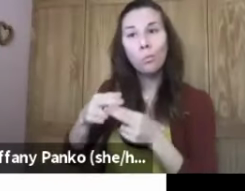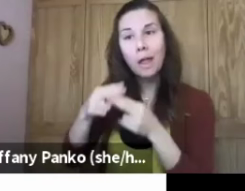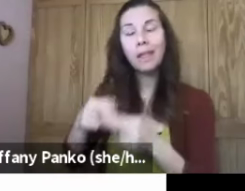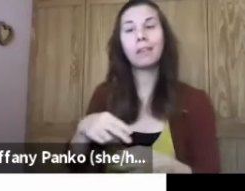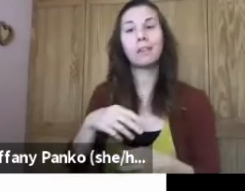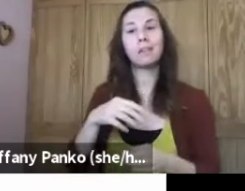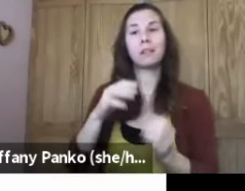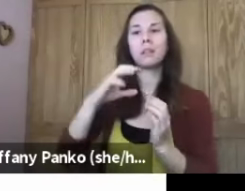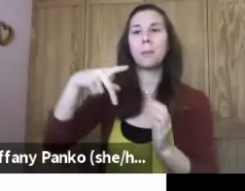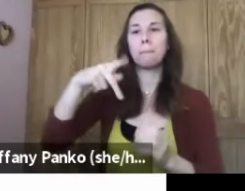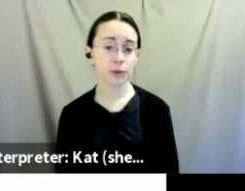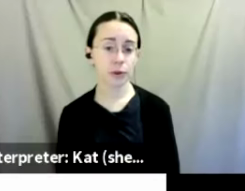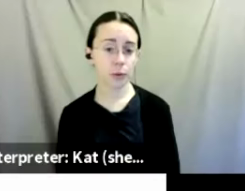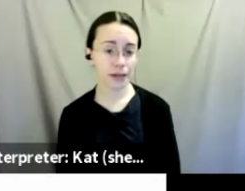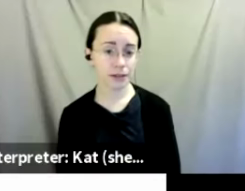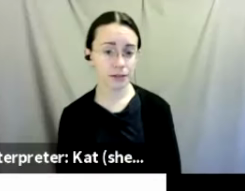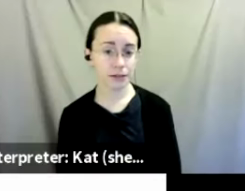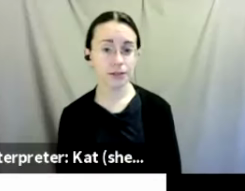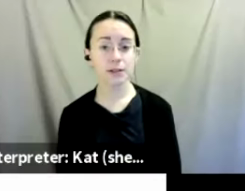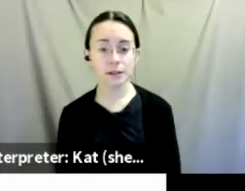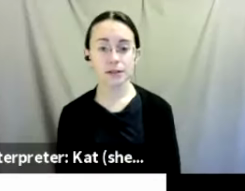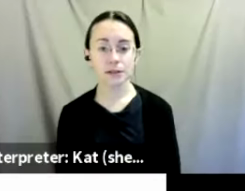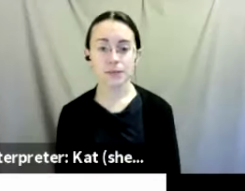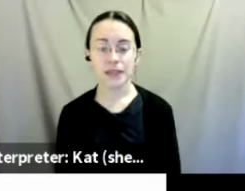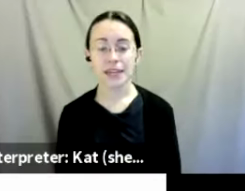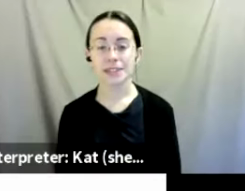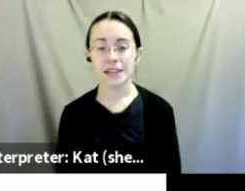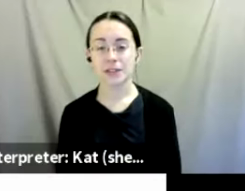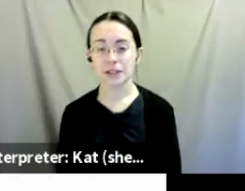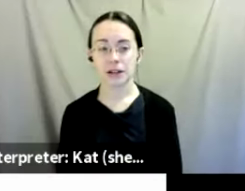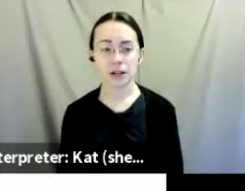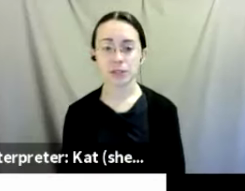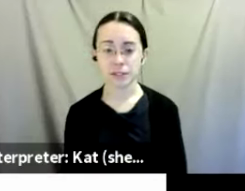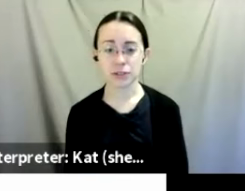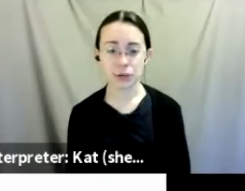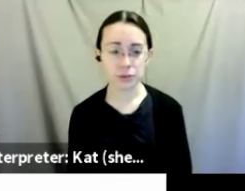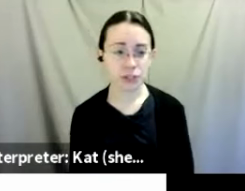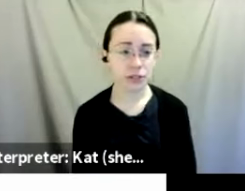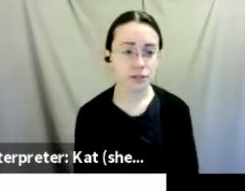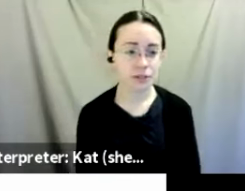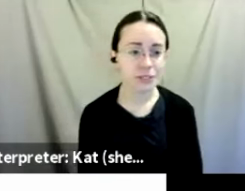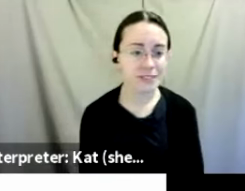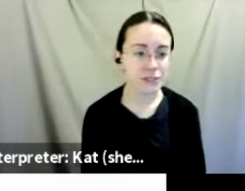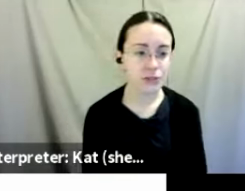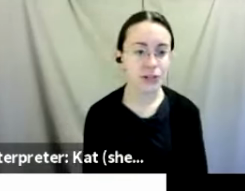birth, having a birth with a weight, and having placental